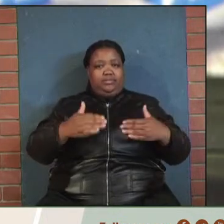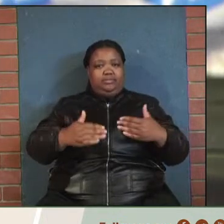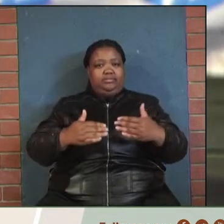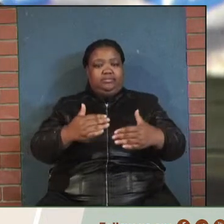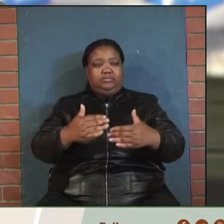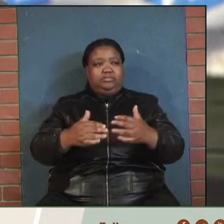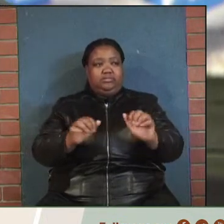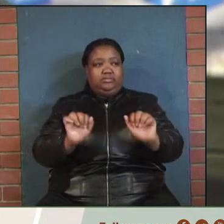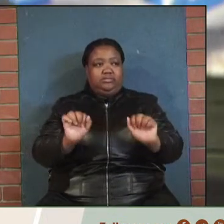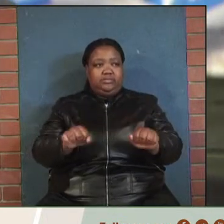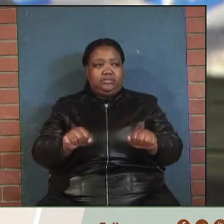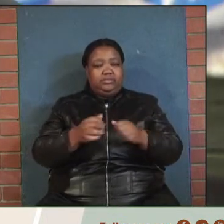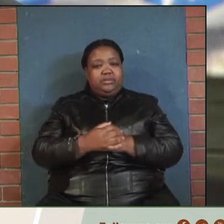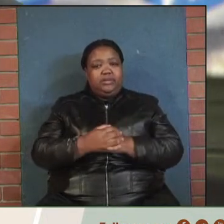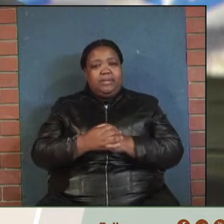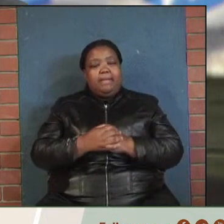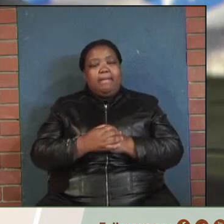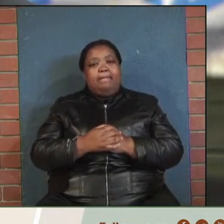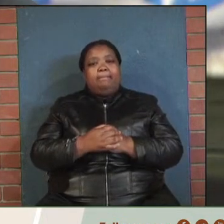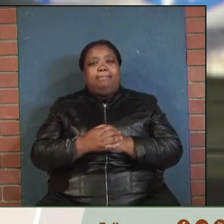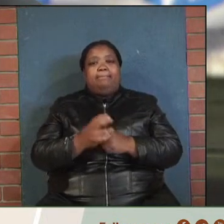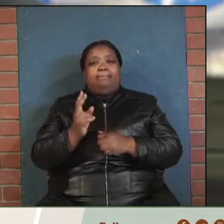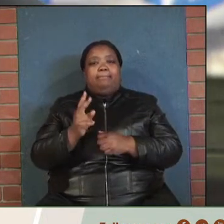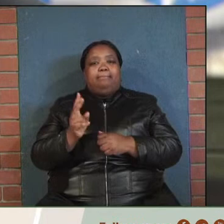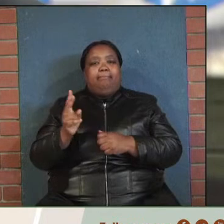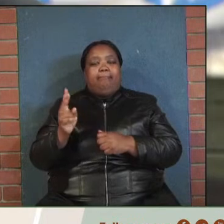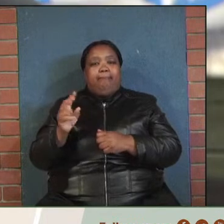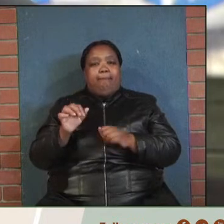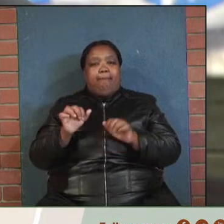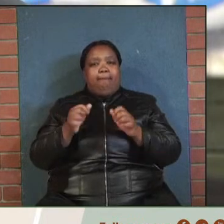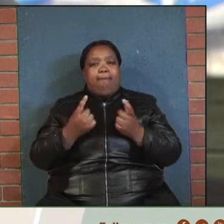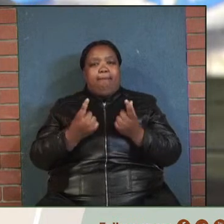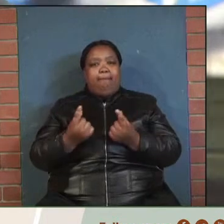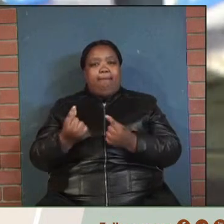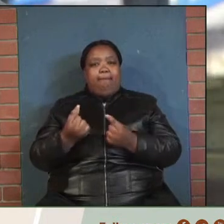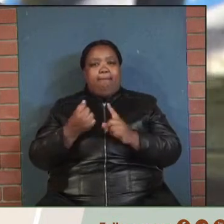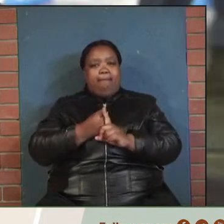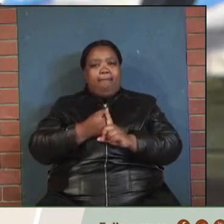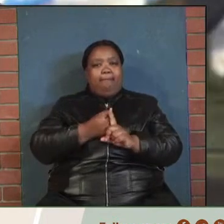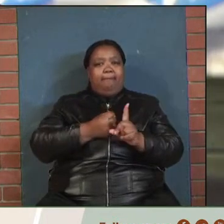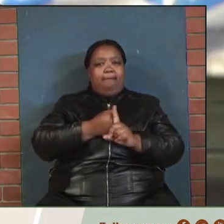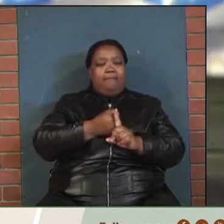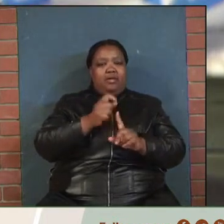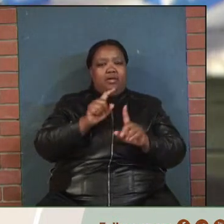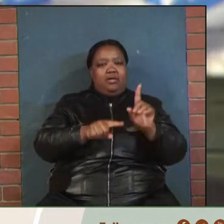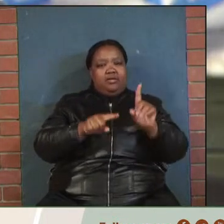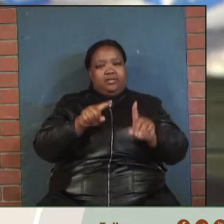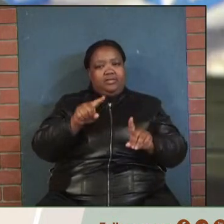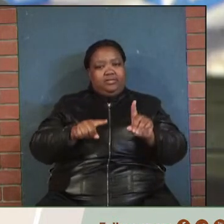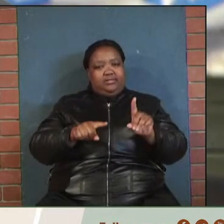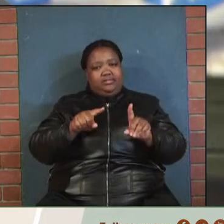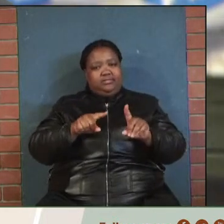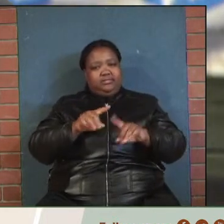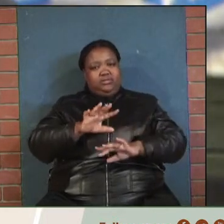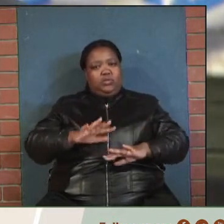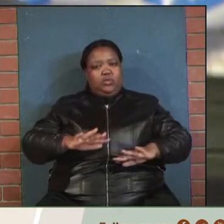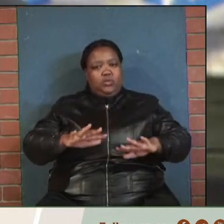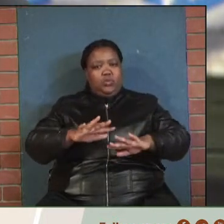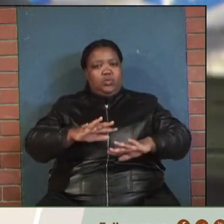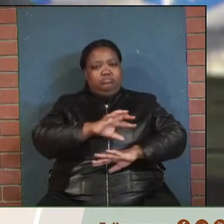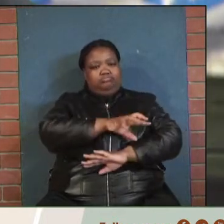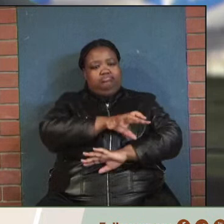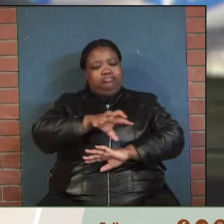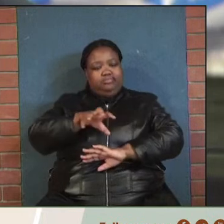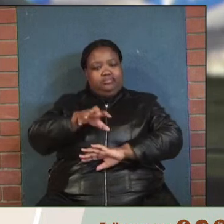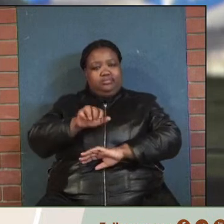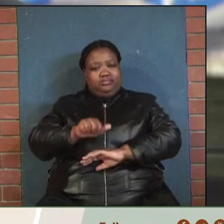are held, and also the galleries and lobbies of all the chambers, every part of